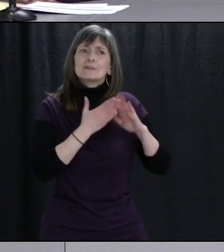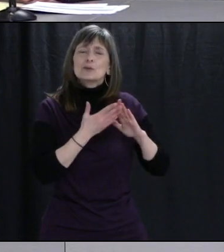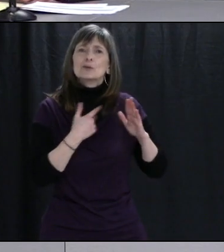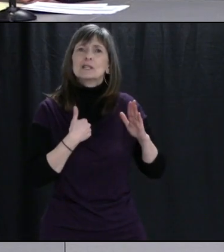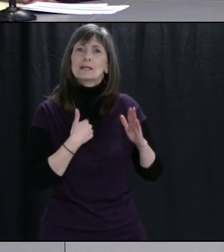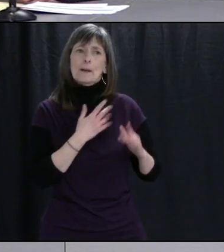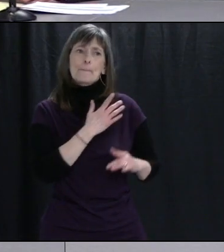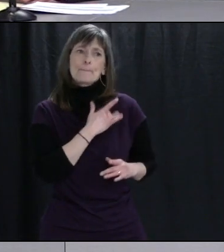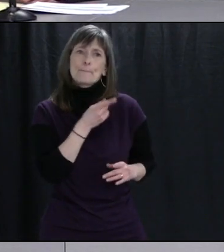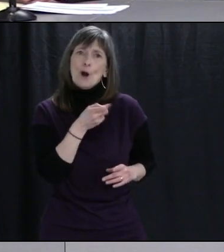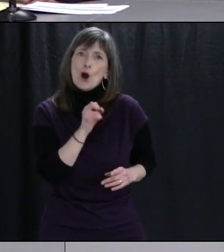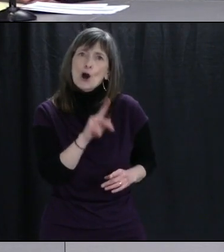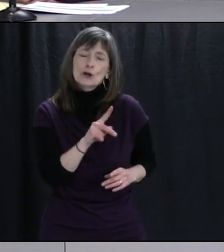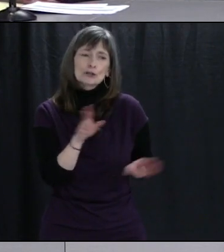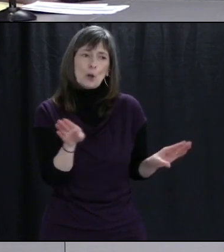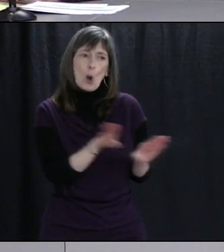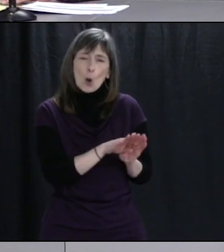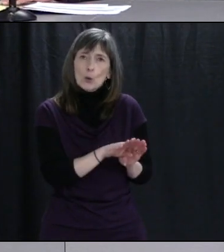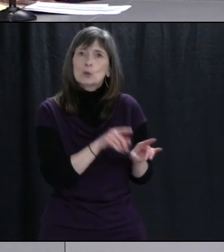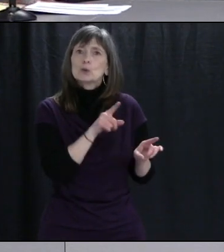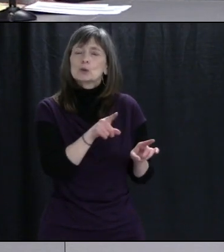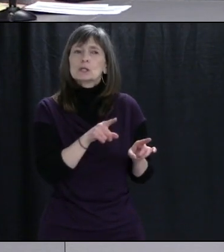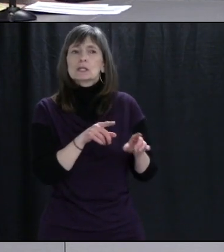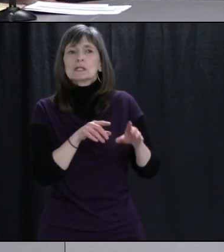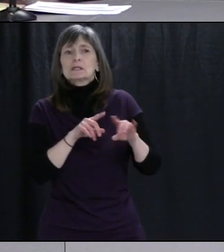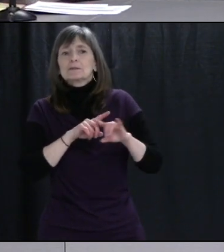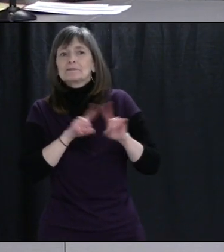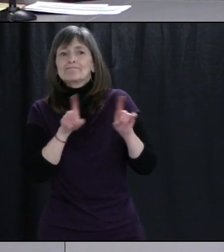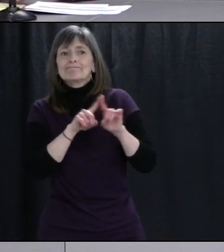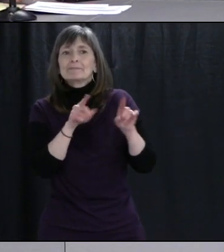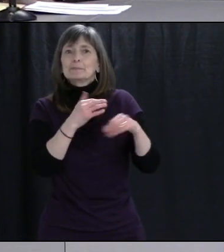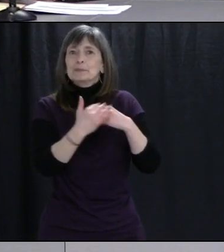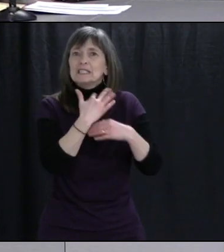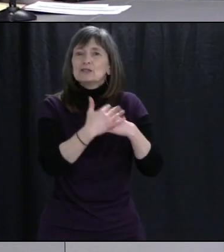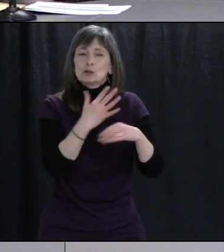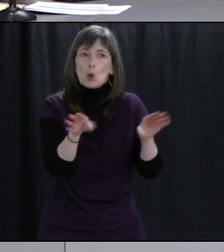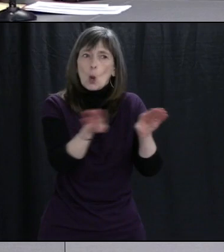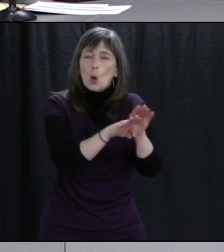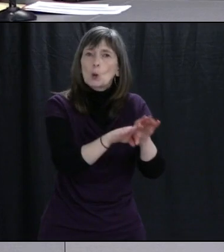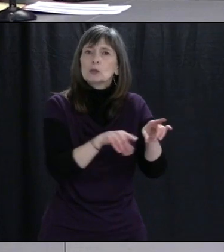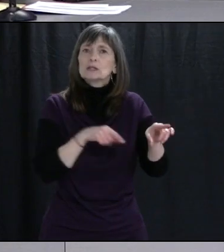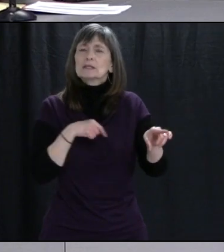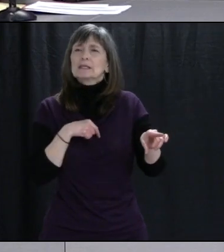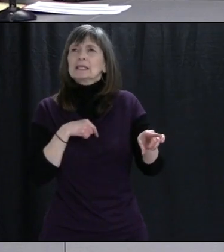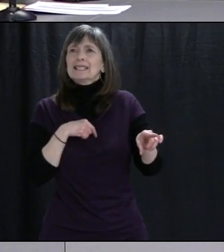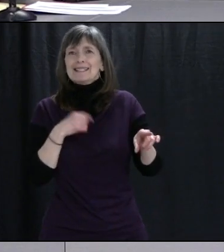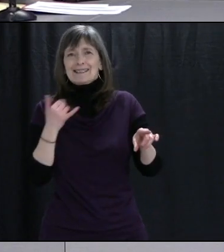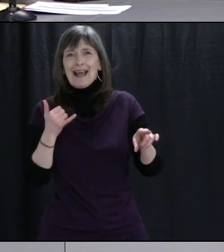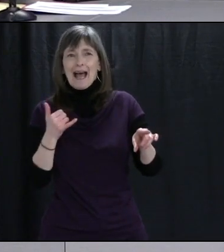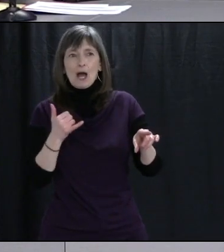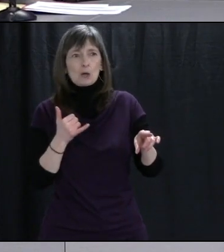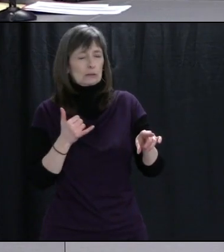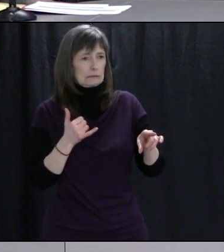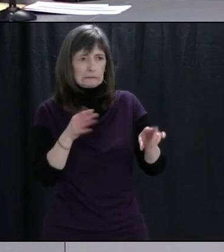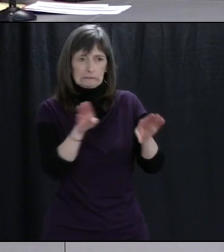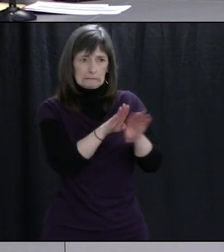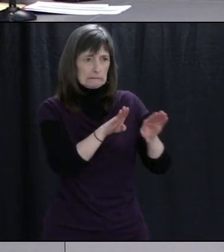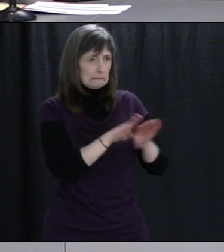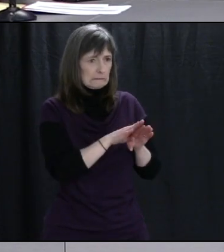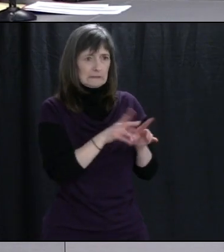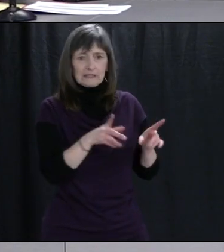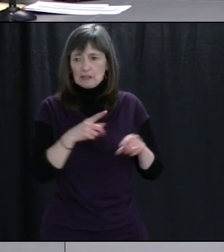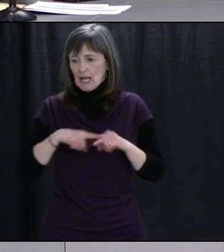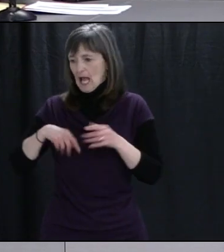means you have the same number of people, but they're pushed to different areas if they want to go outside. Does shutting down parks help or hurt when it comes to the